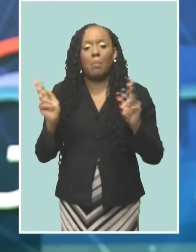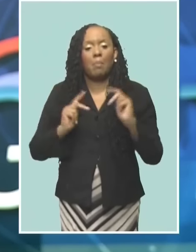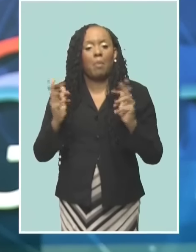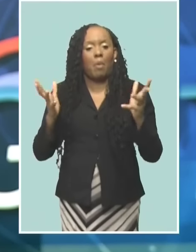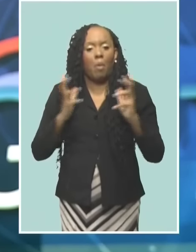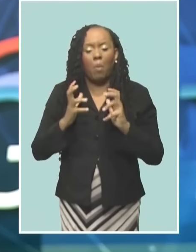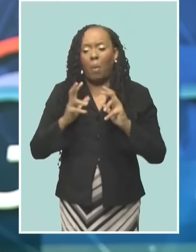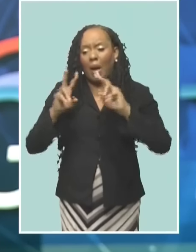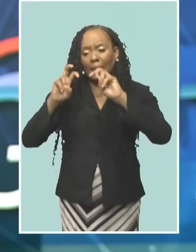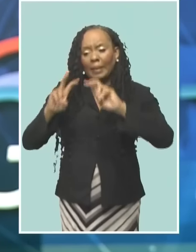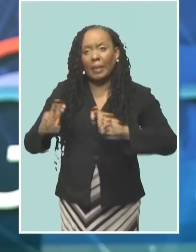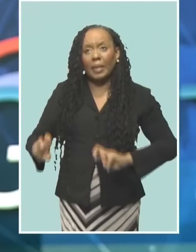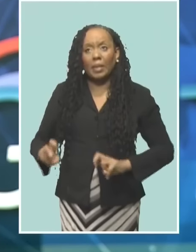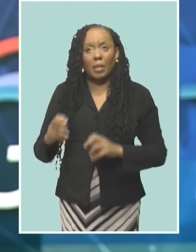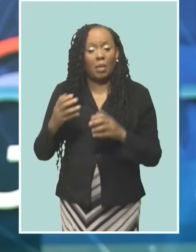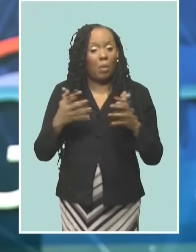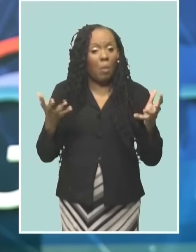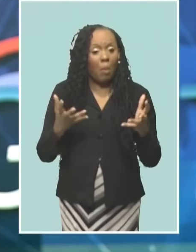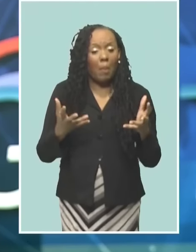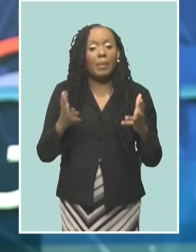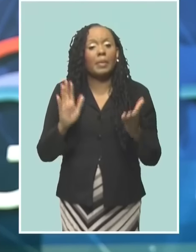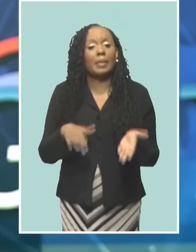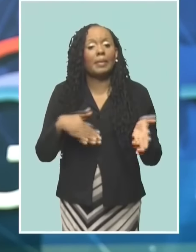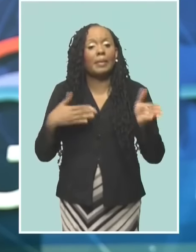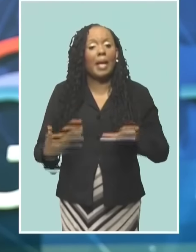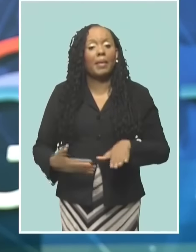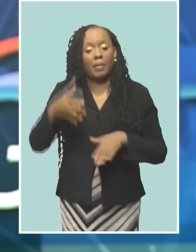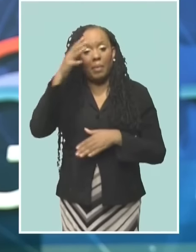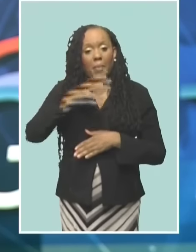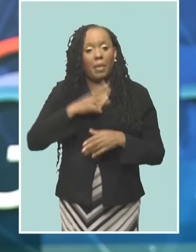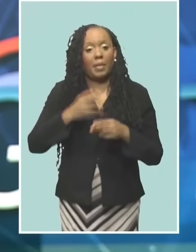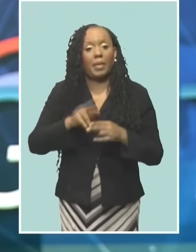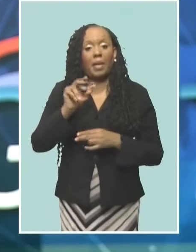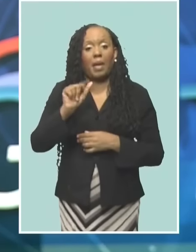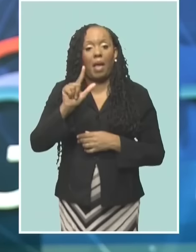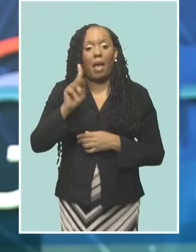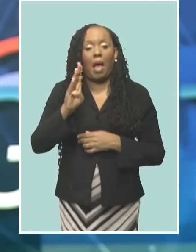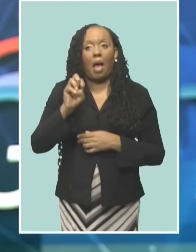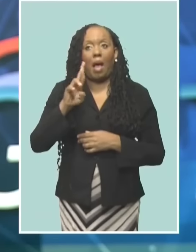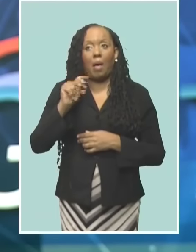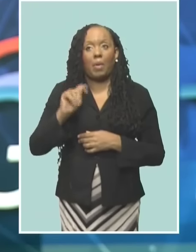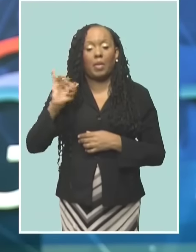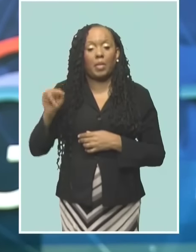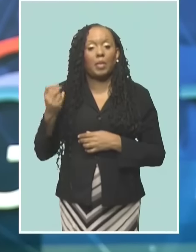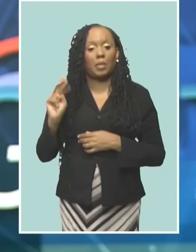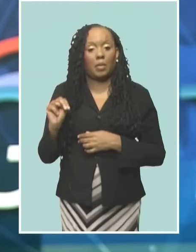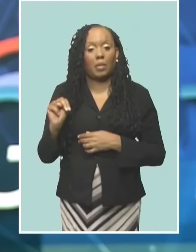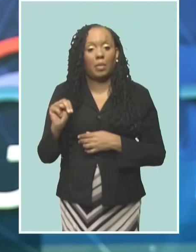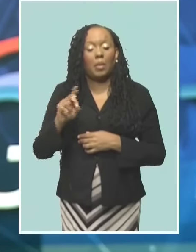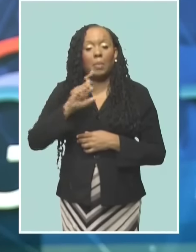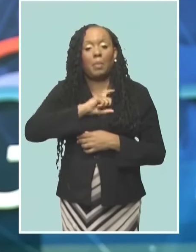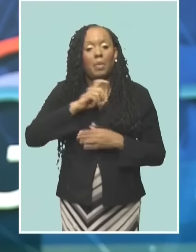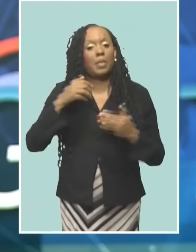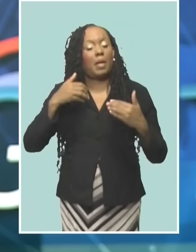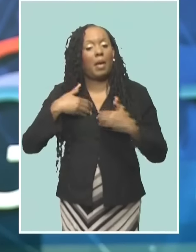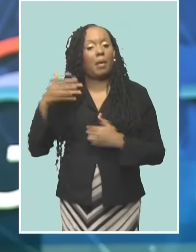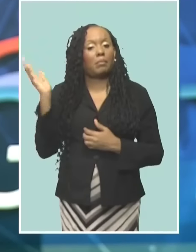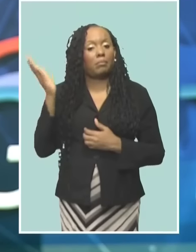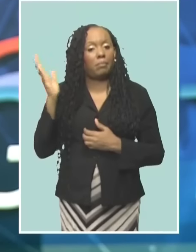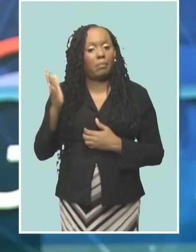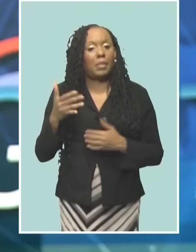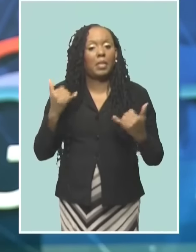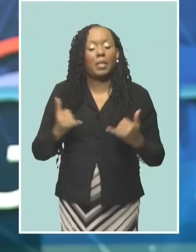an investigation into the death of Albert John of Kensington New Road, St. Michael, police today held a news conference to explain